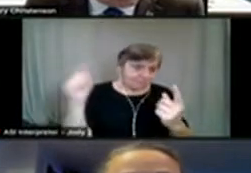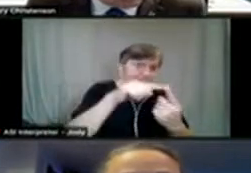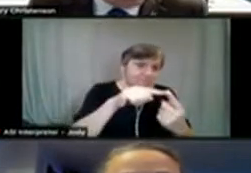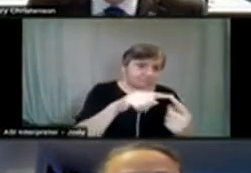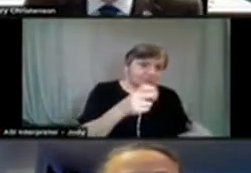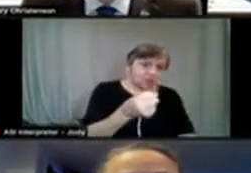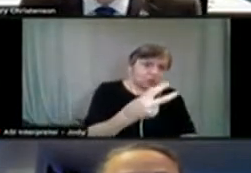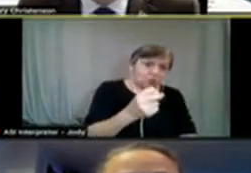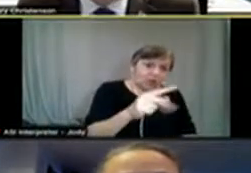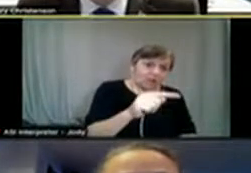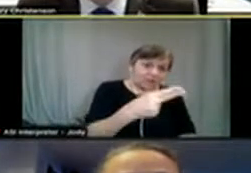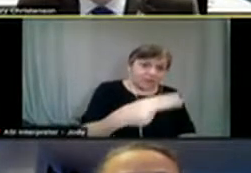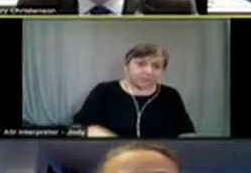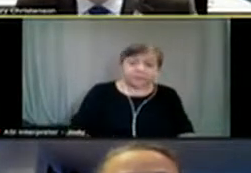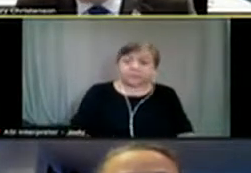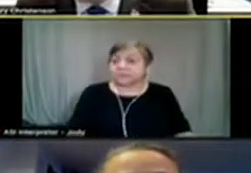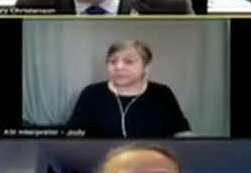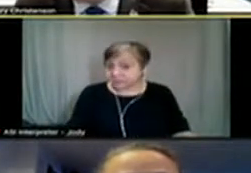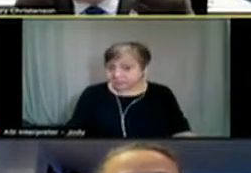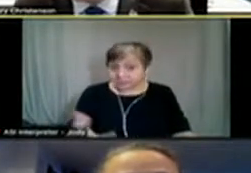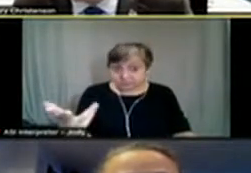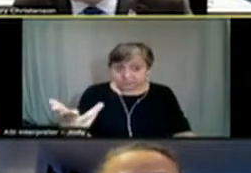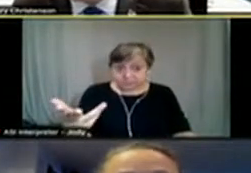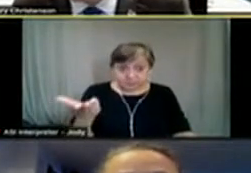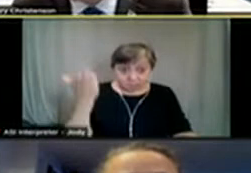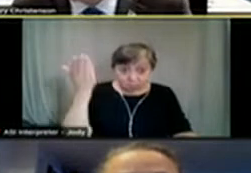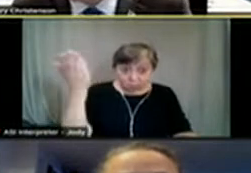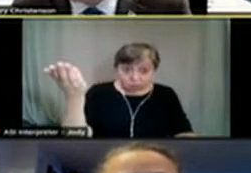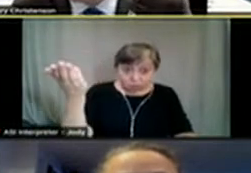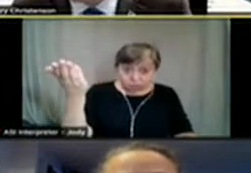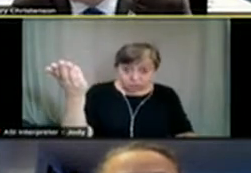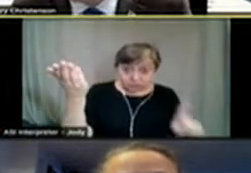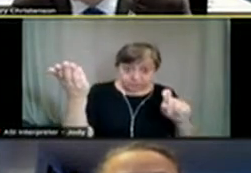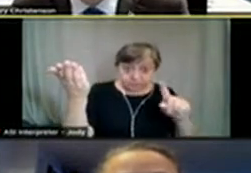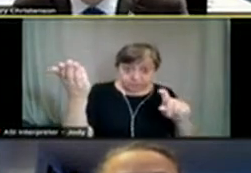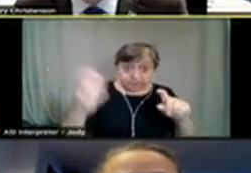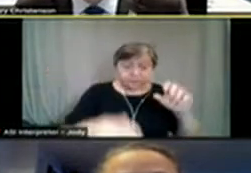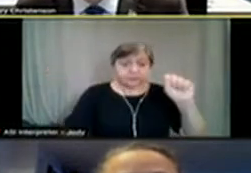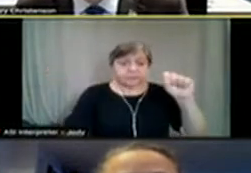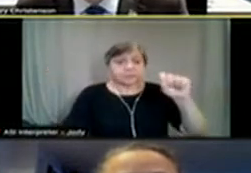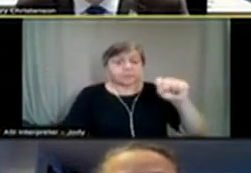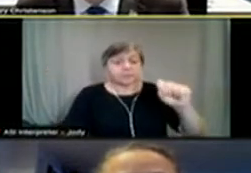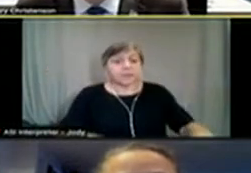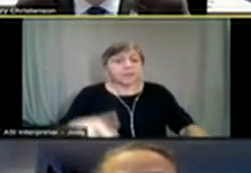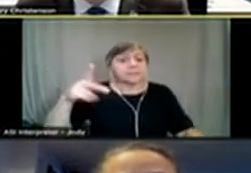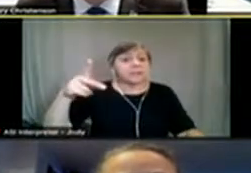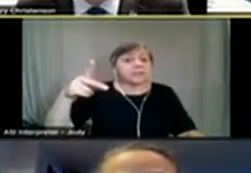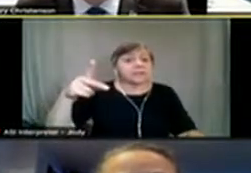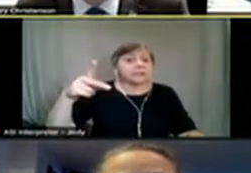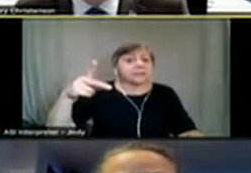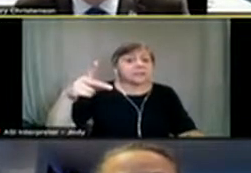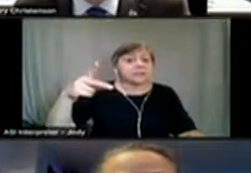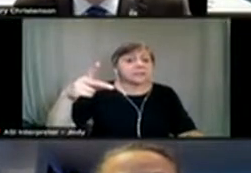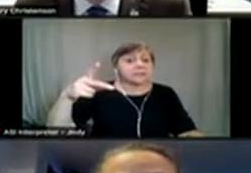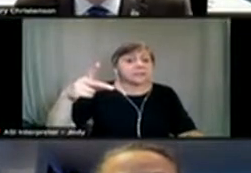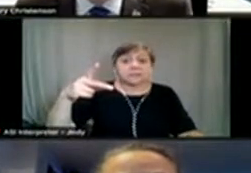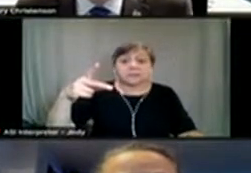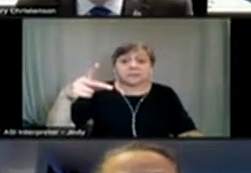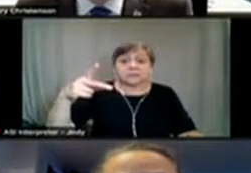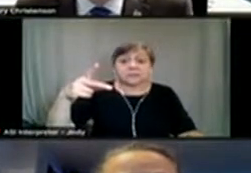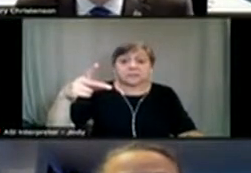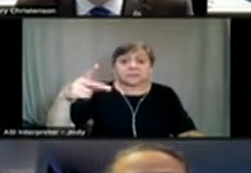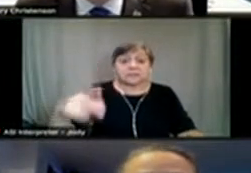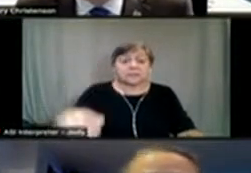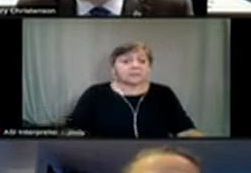Okay, so that's a motion, Mr. Weldy? Yes. Is there a second to it for discussion? Second.